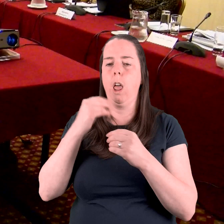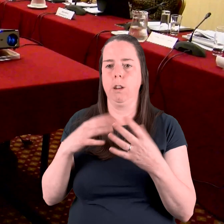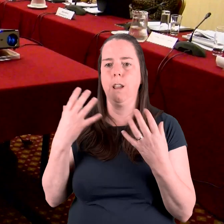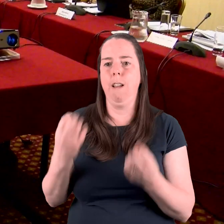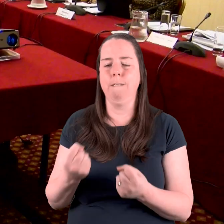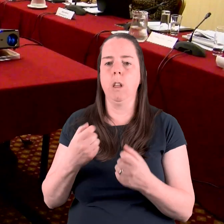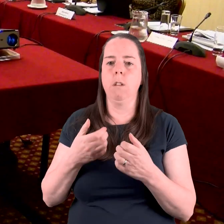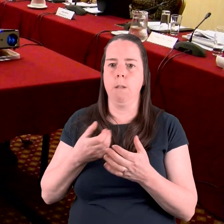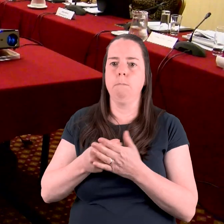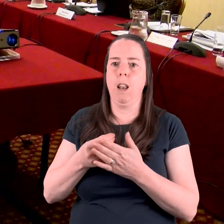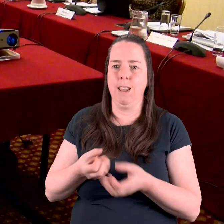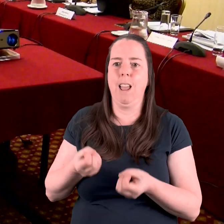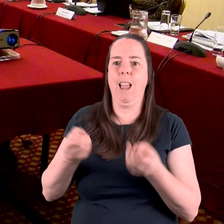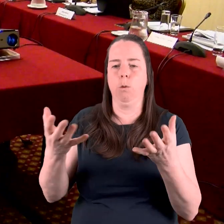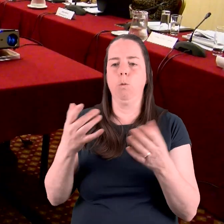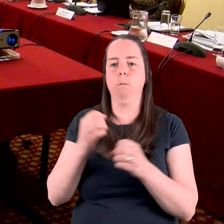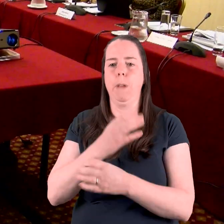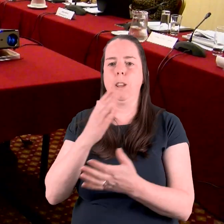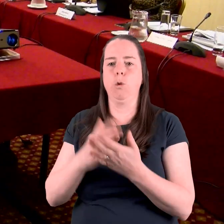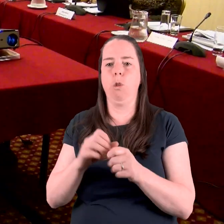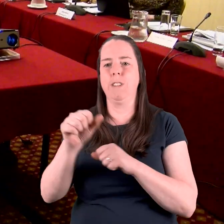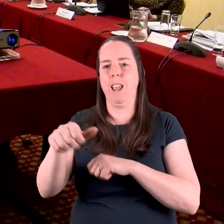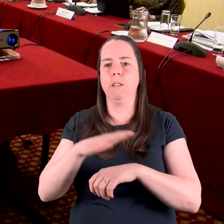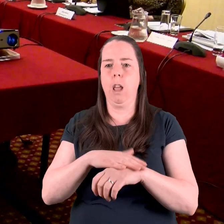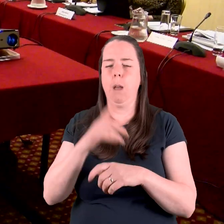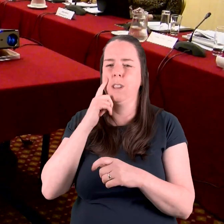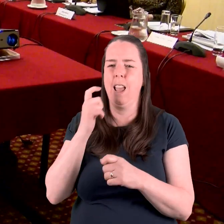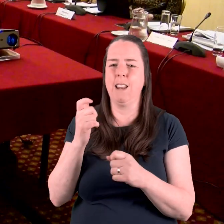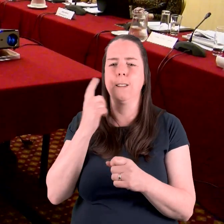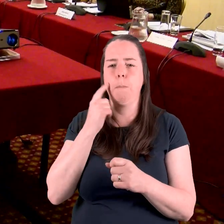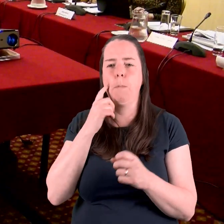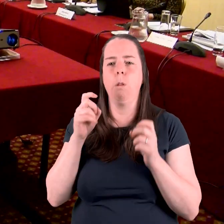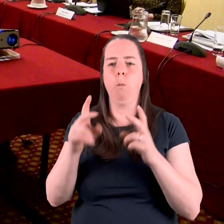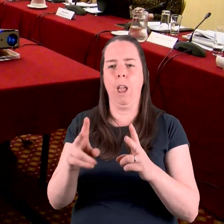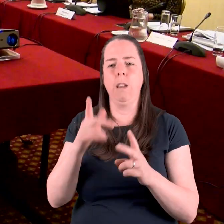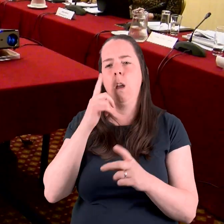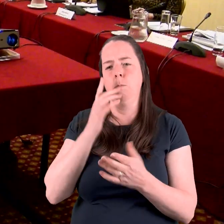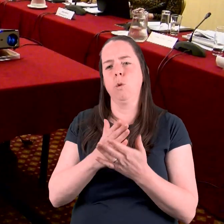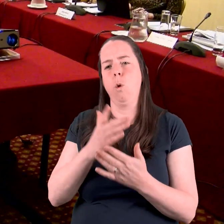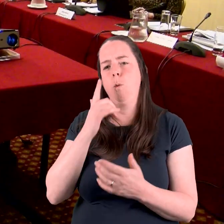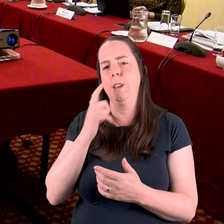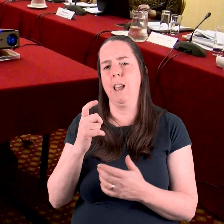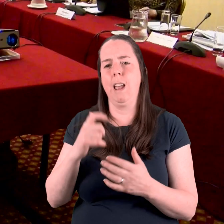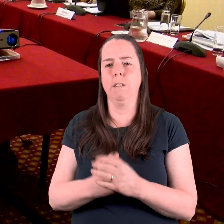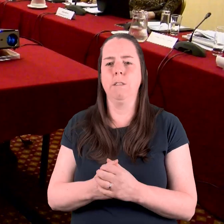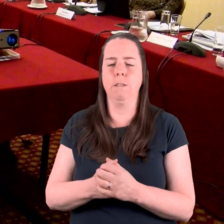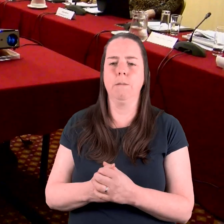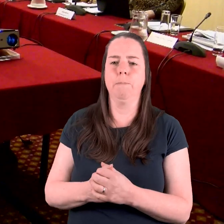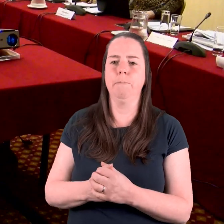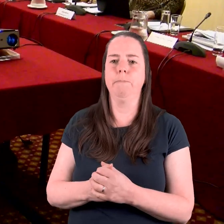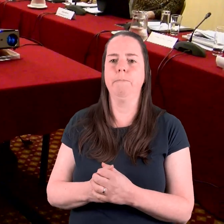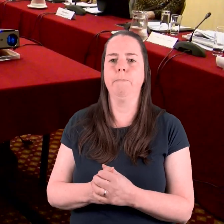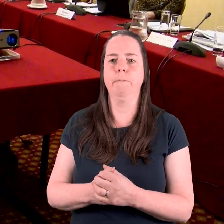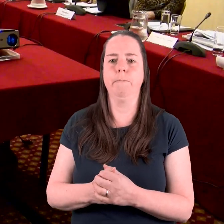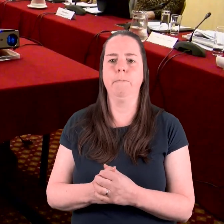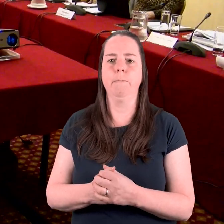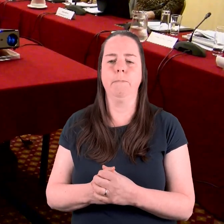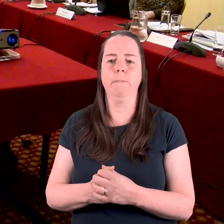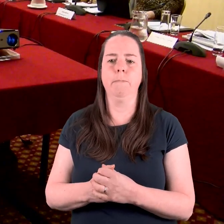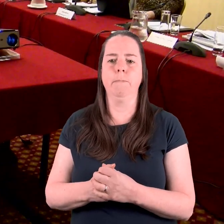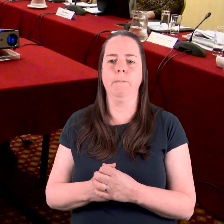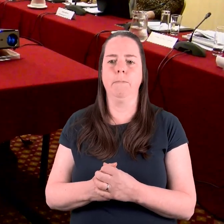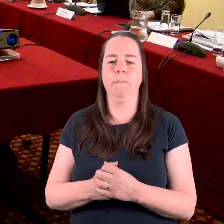loads of learning. We will get the money out. We will make sure that next time we do this in a way that's simpler. I'm sure we can do